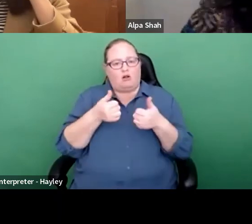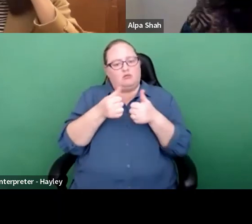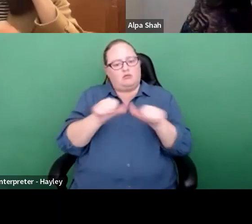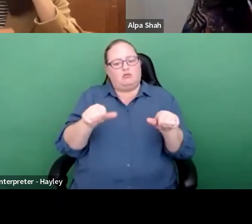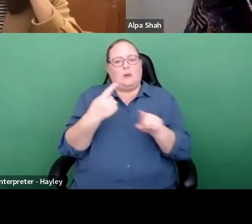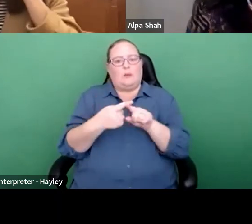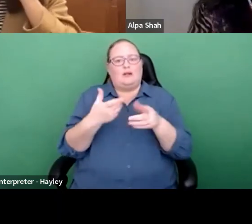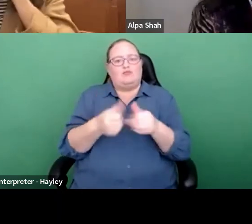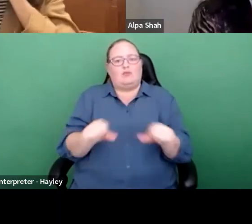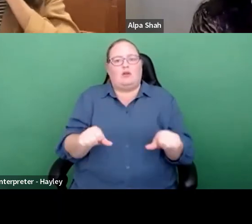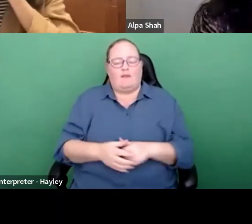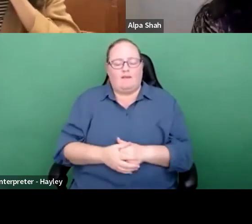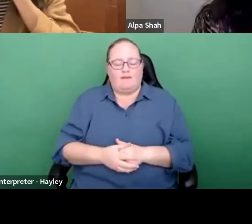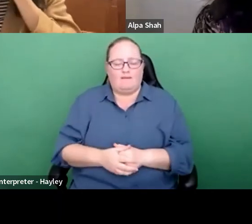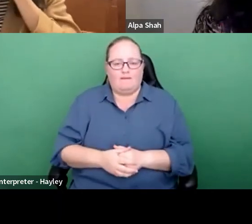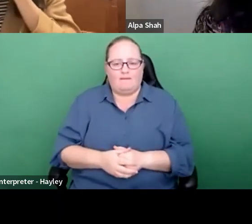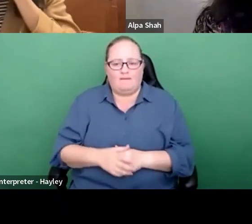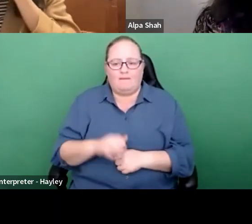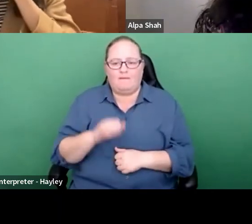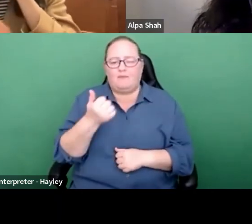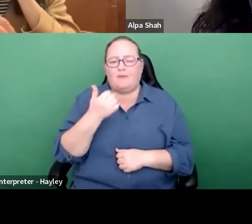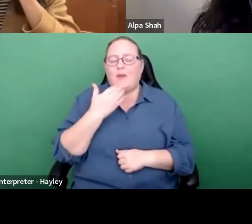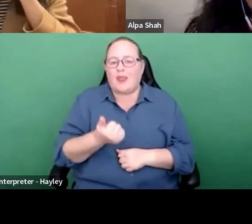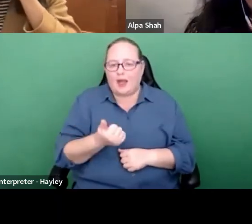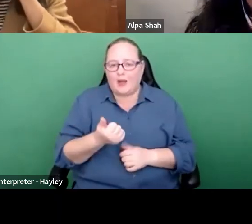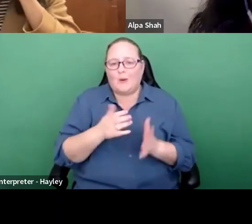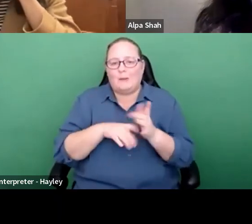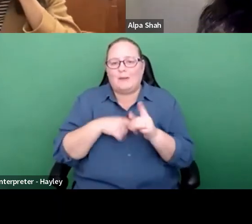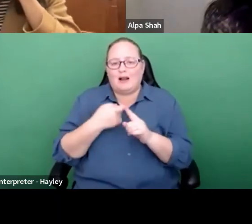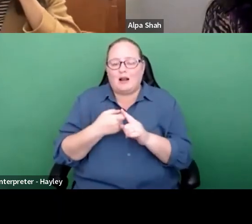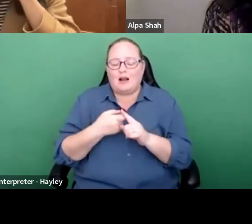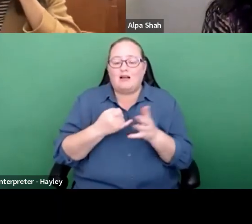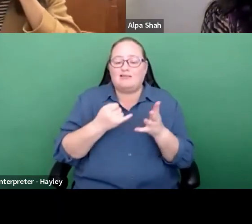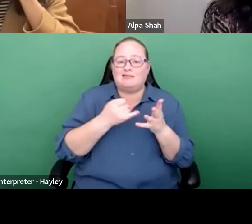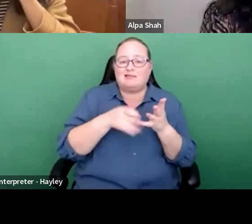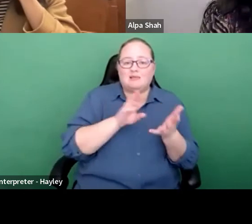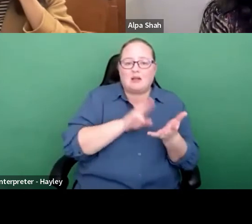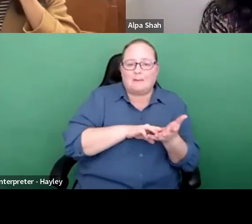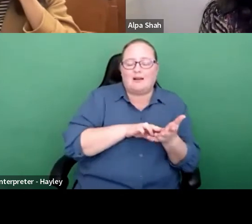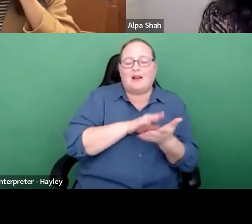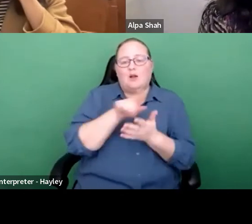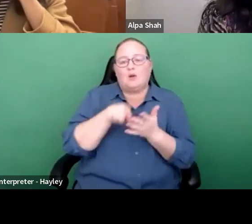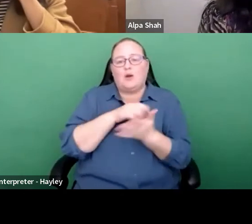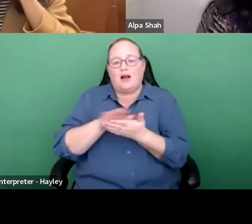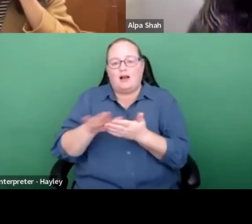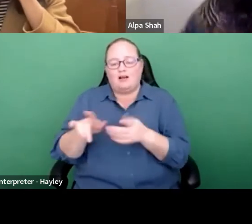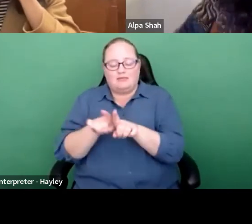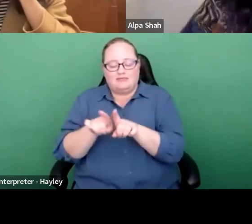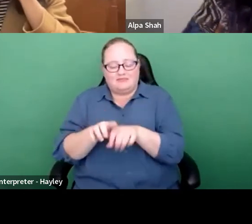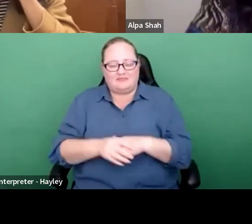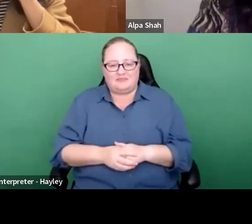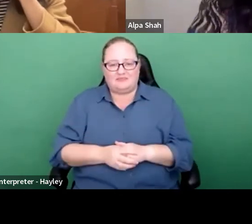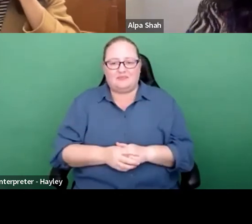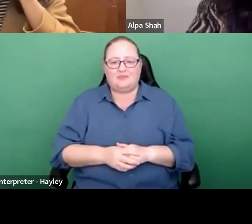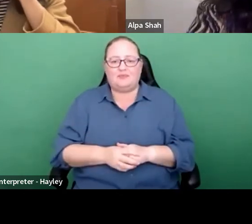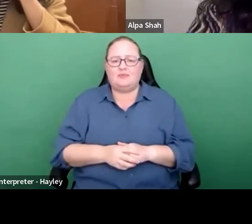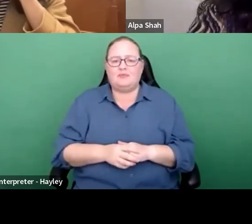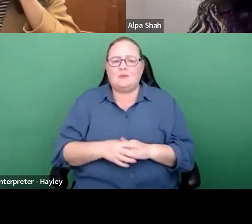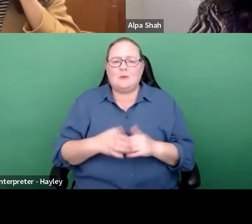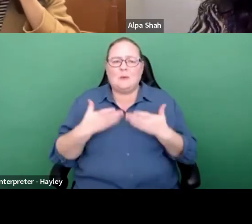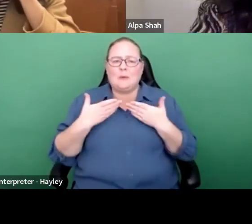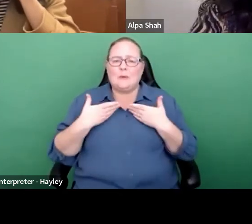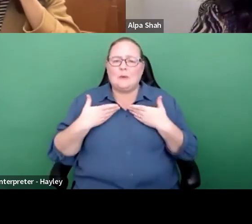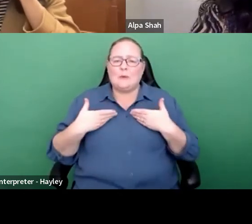Thank you so much, Mayanka. Thank you, Simon and Johannes, for it's just such rich and